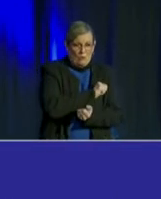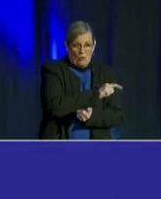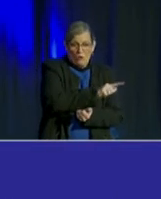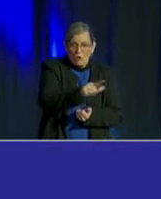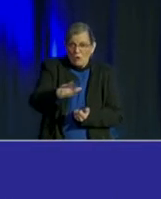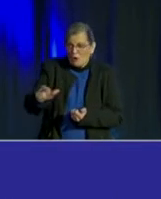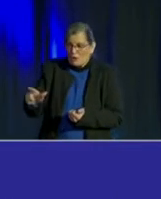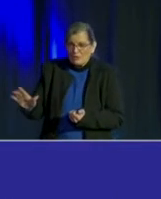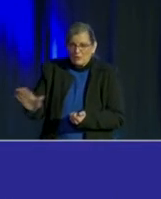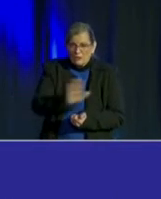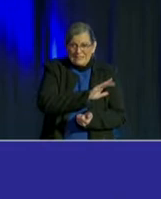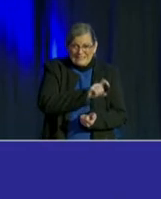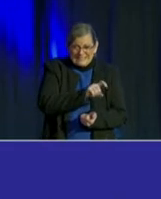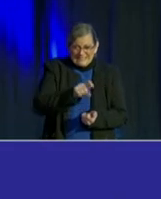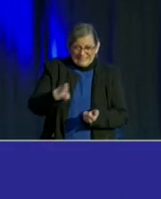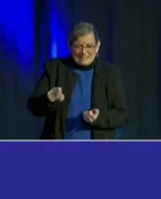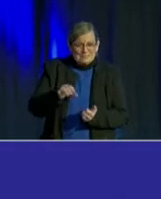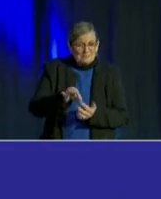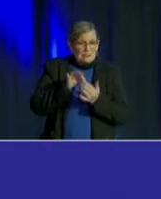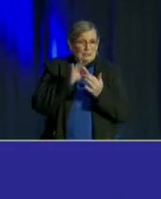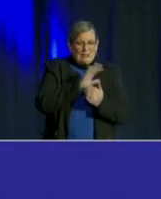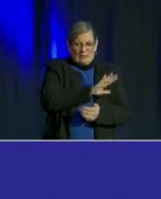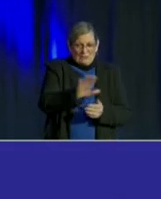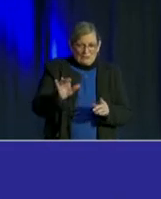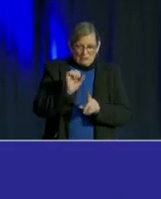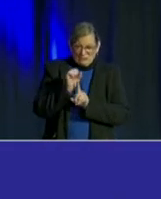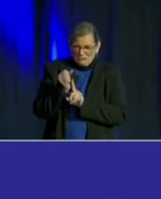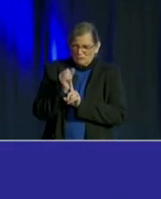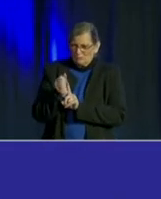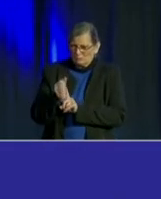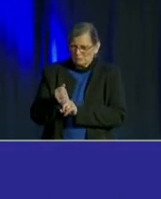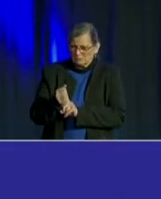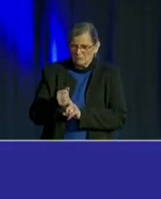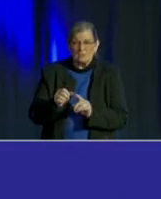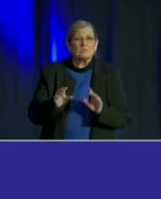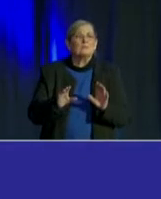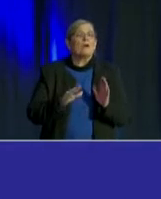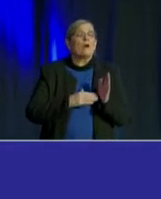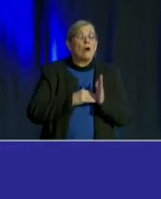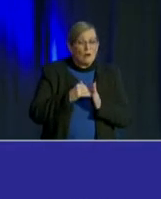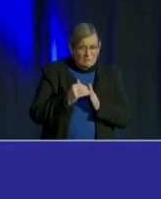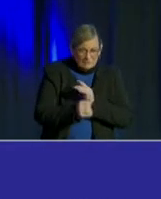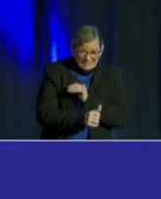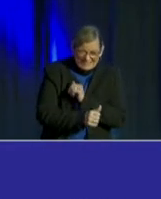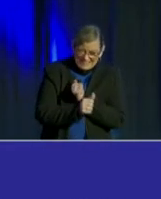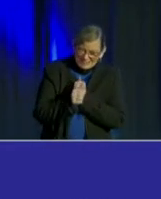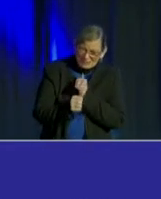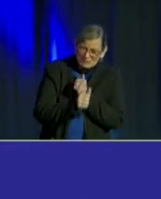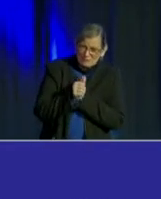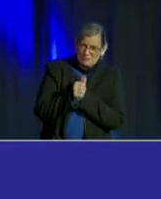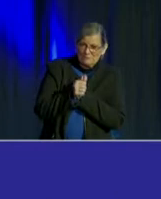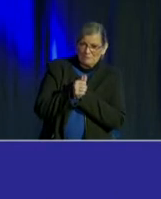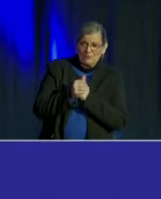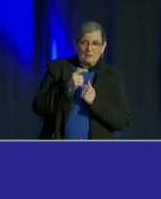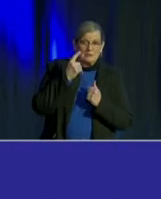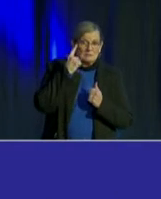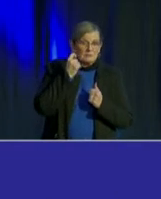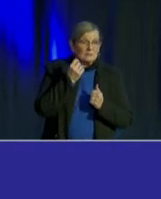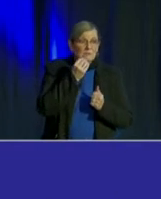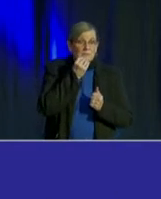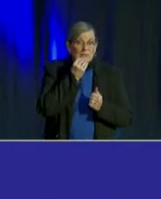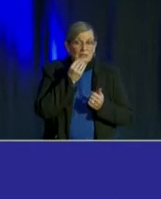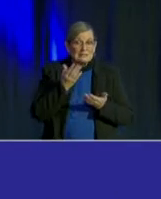escape situations that are unhealthy and often dangerous. For example, we provide meal delivery for seniors,